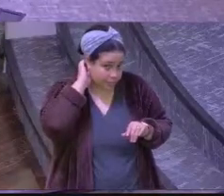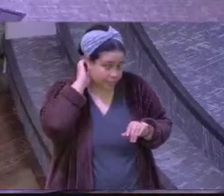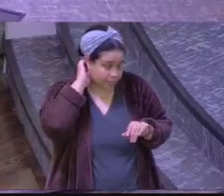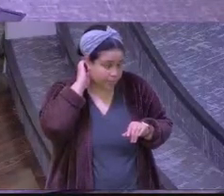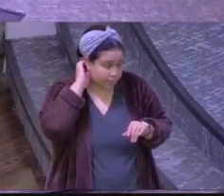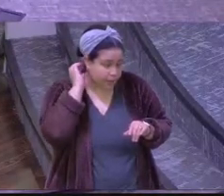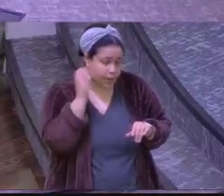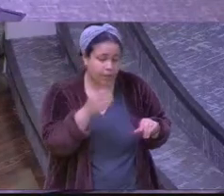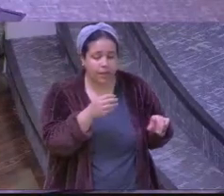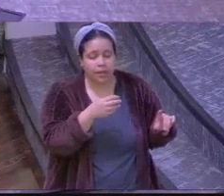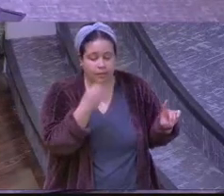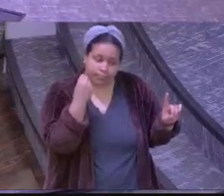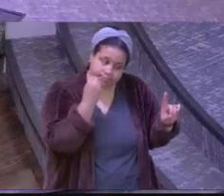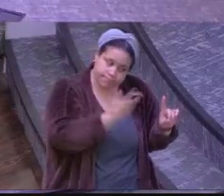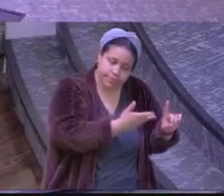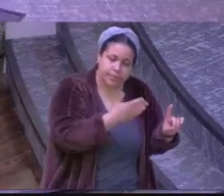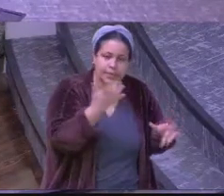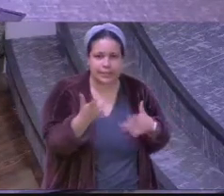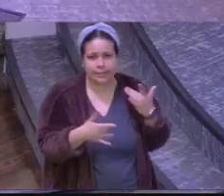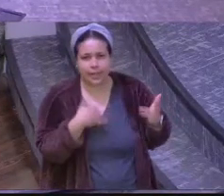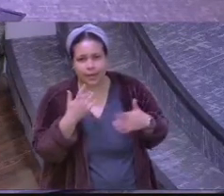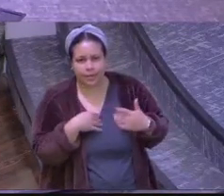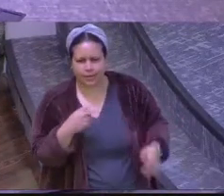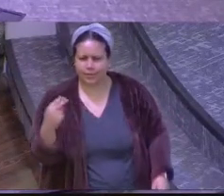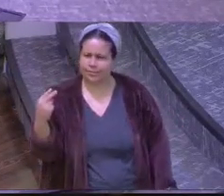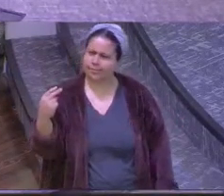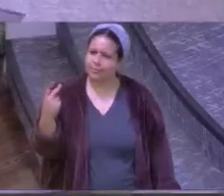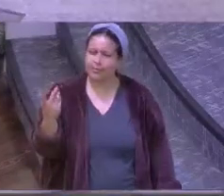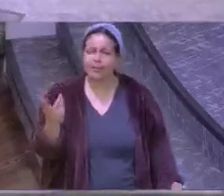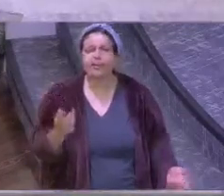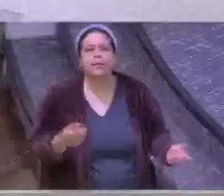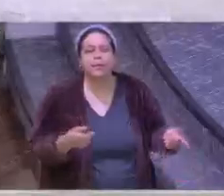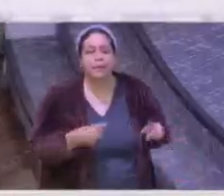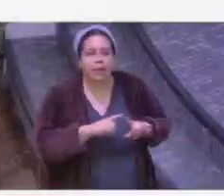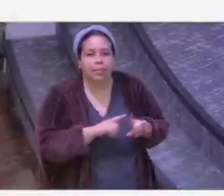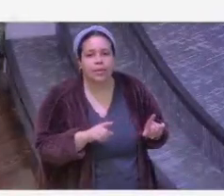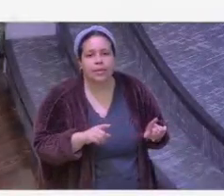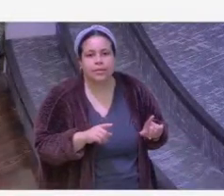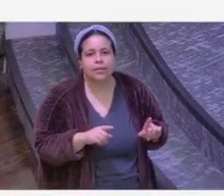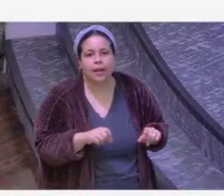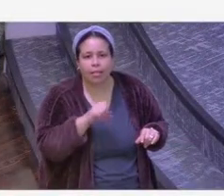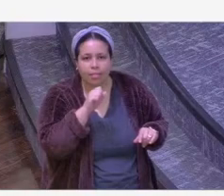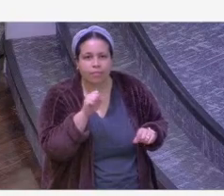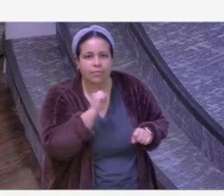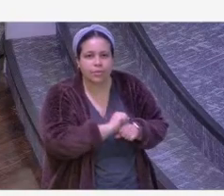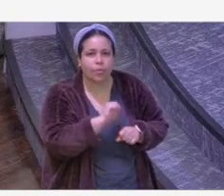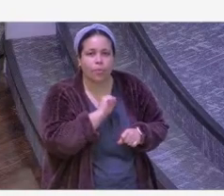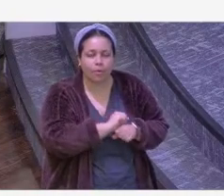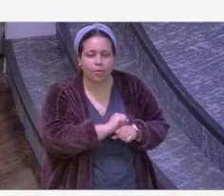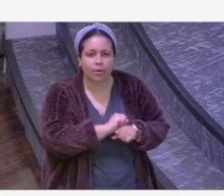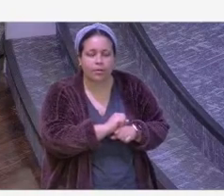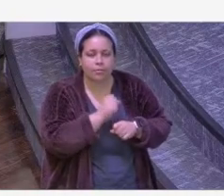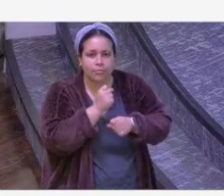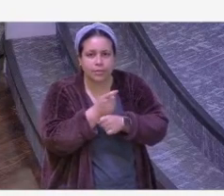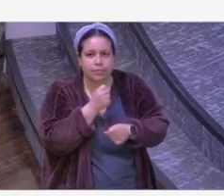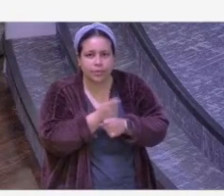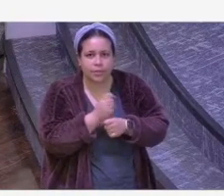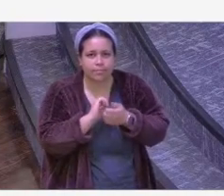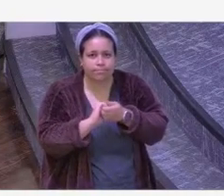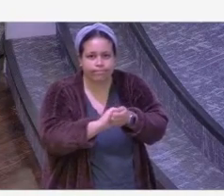an exciting time for me. He kind of looked at me funny, but I love this work every year because I think it's such a